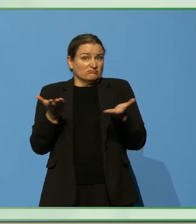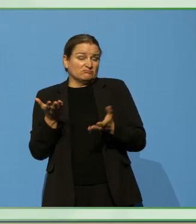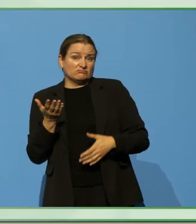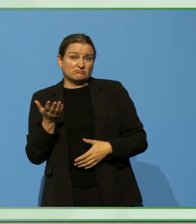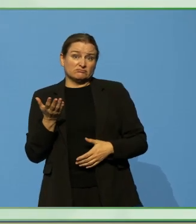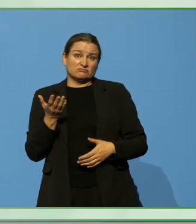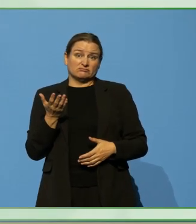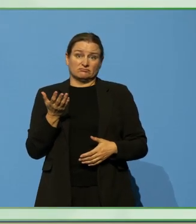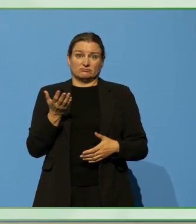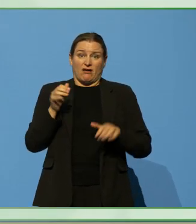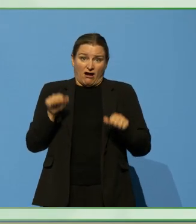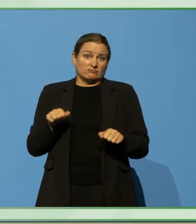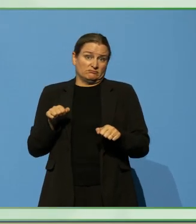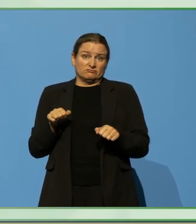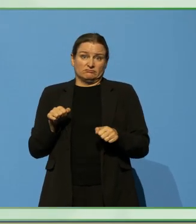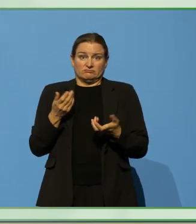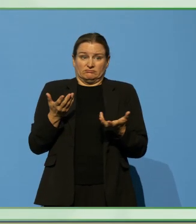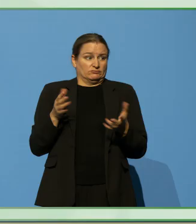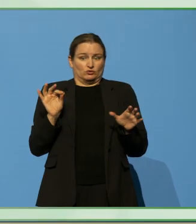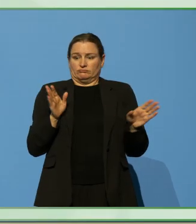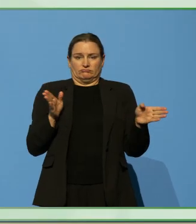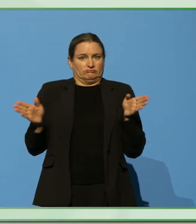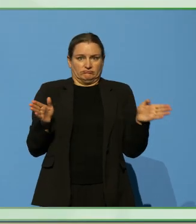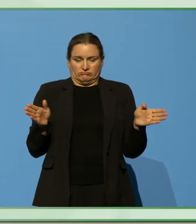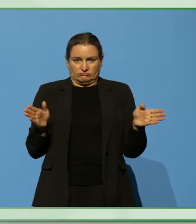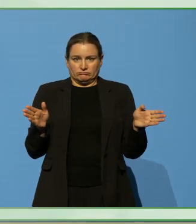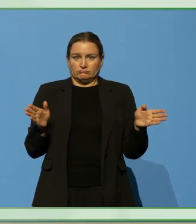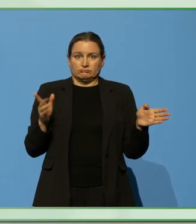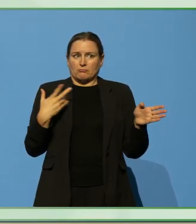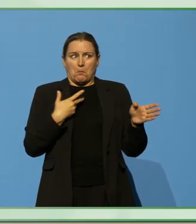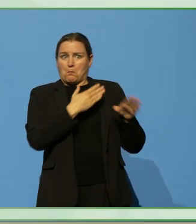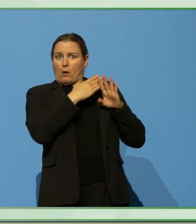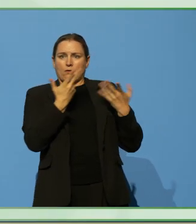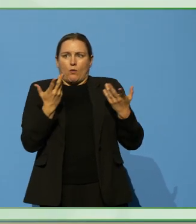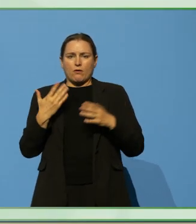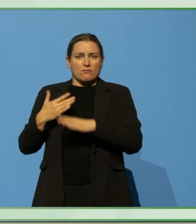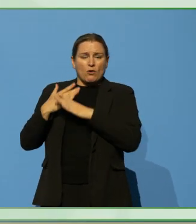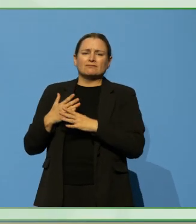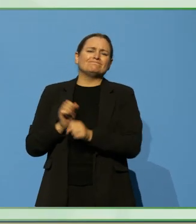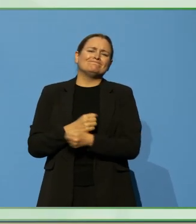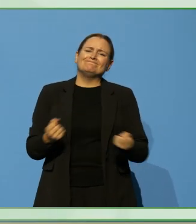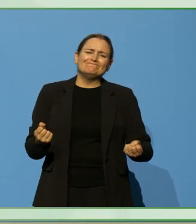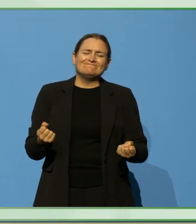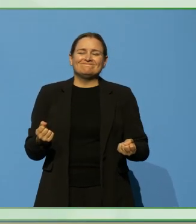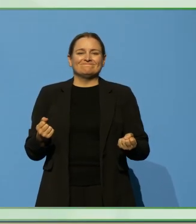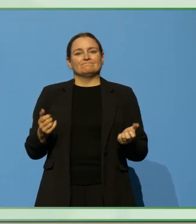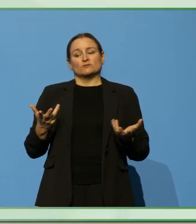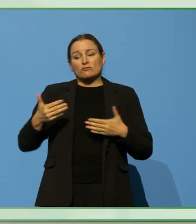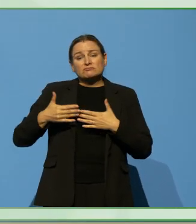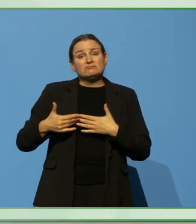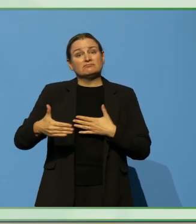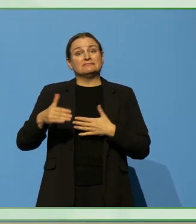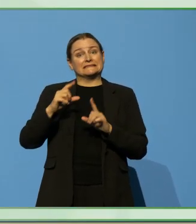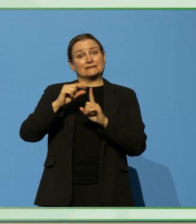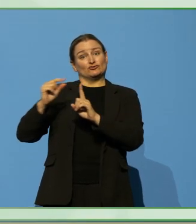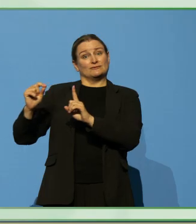to public money. If we would not do that, then it will be as it is today, that all digital means of payments are